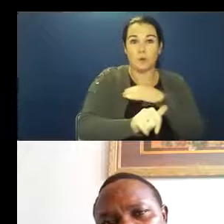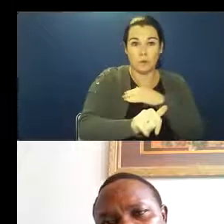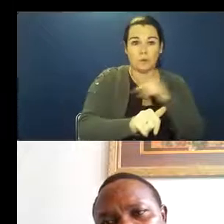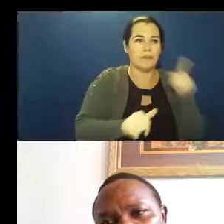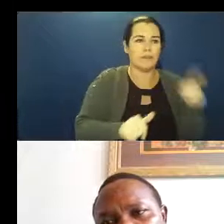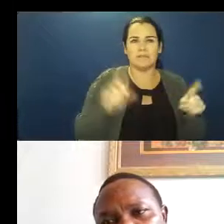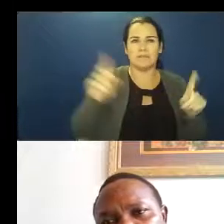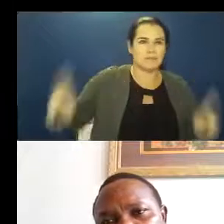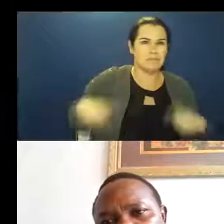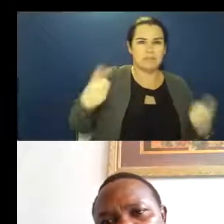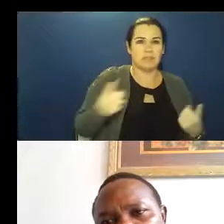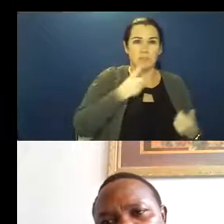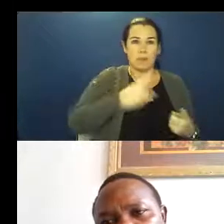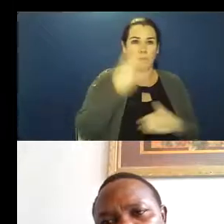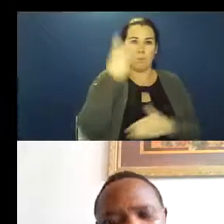co-service